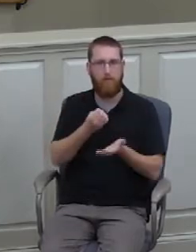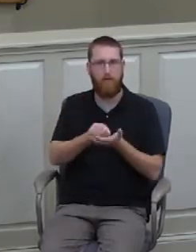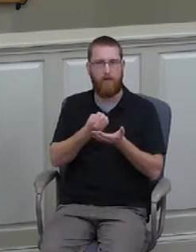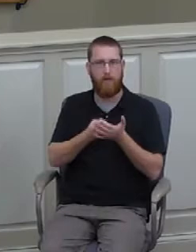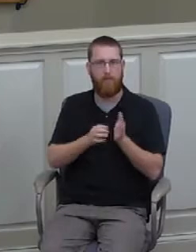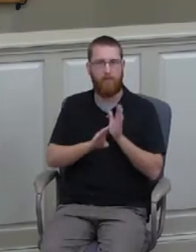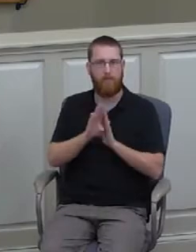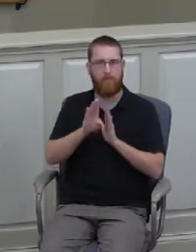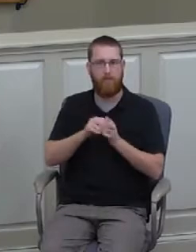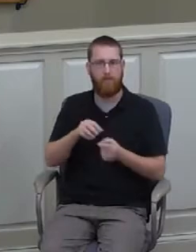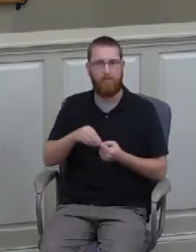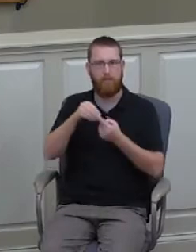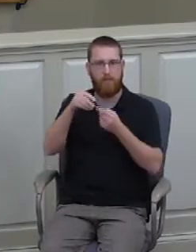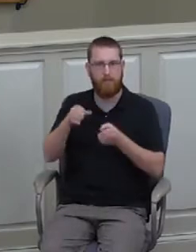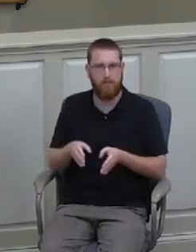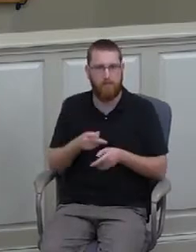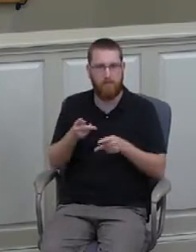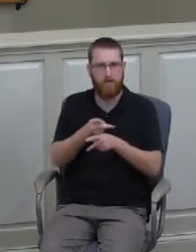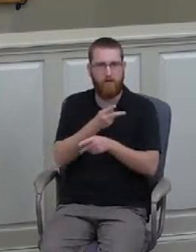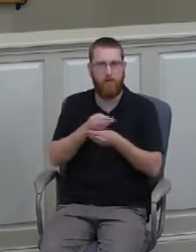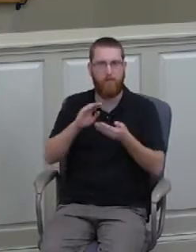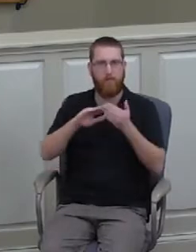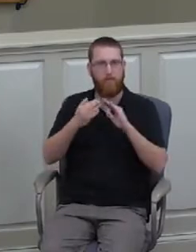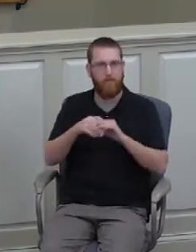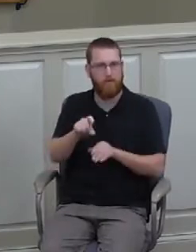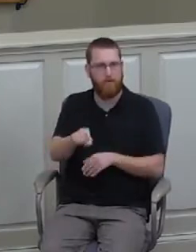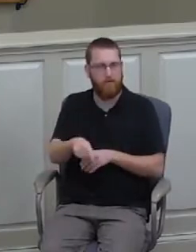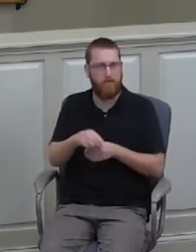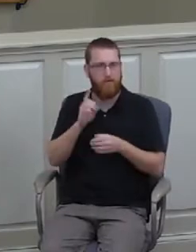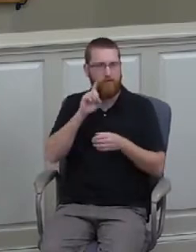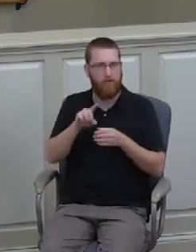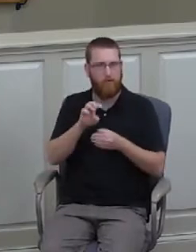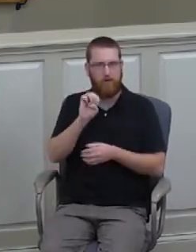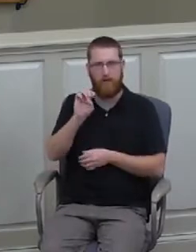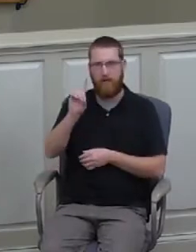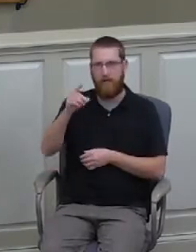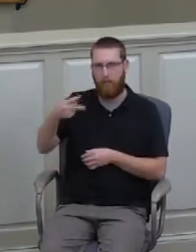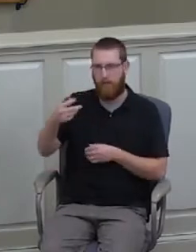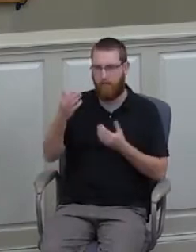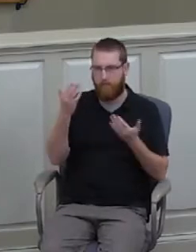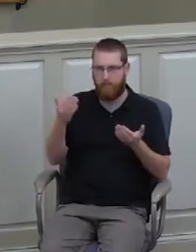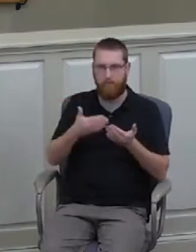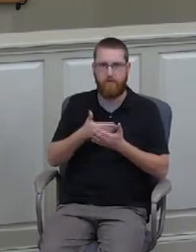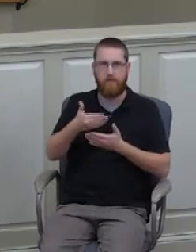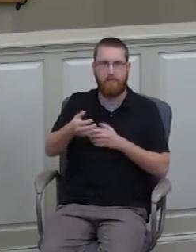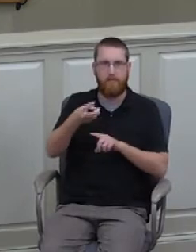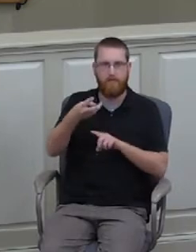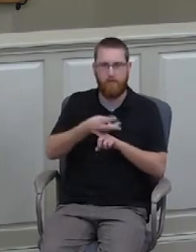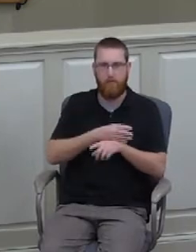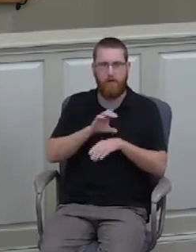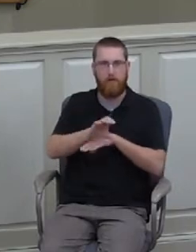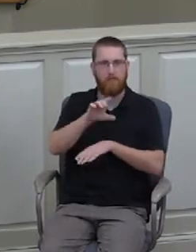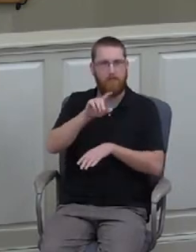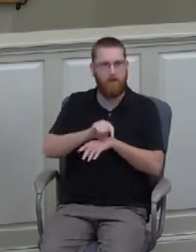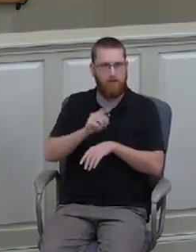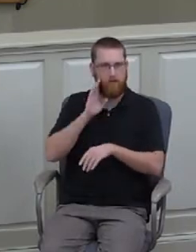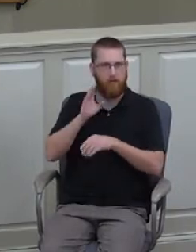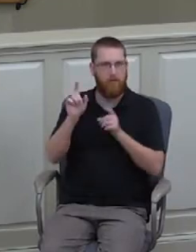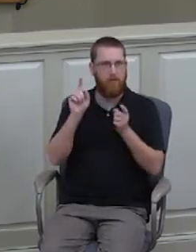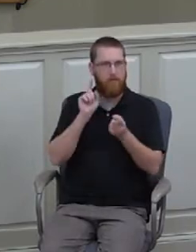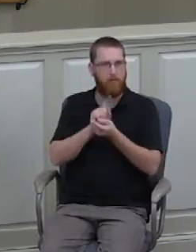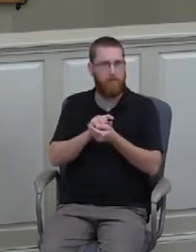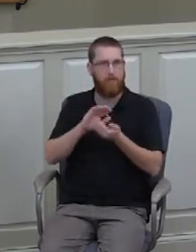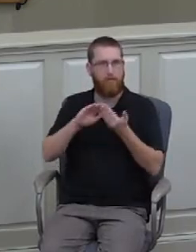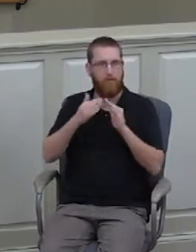figure out just what the community needs to develop a plan for economic development. Over the next 6 months, the consultants will meet with community